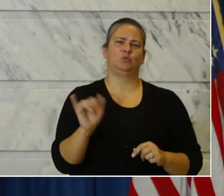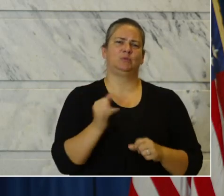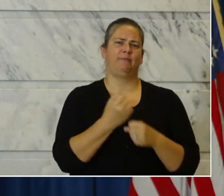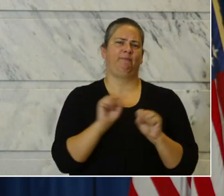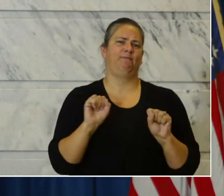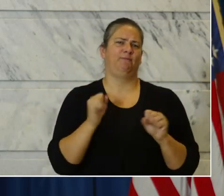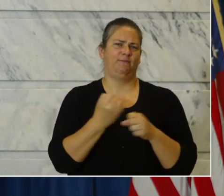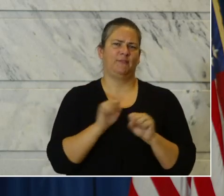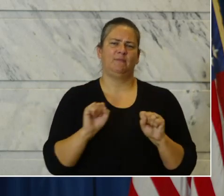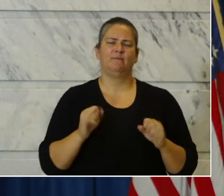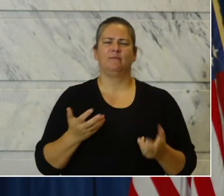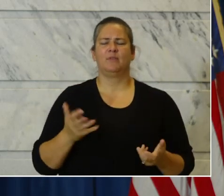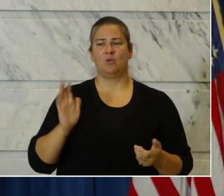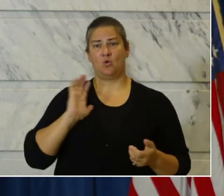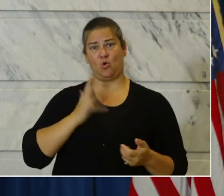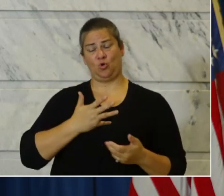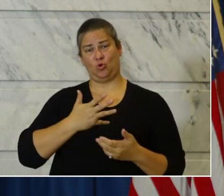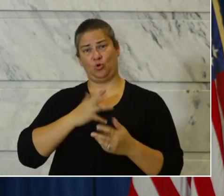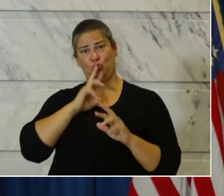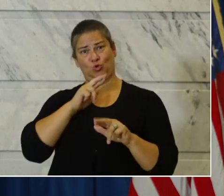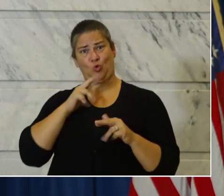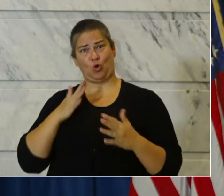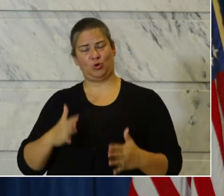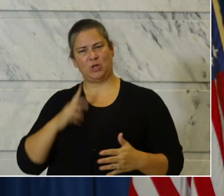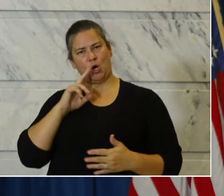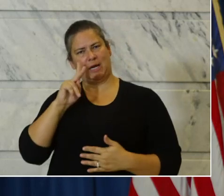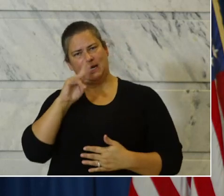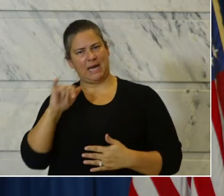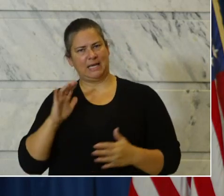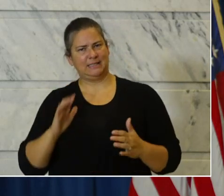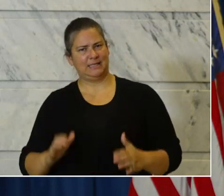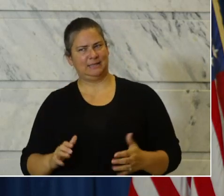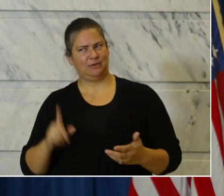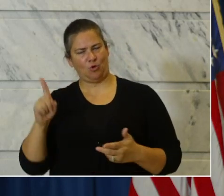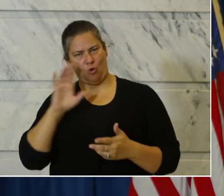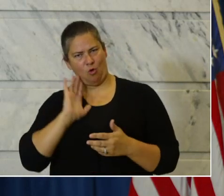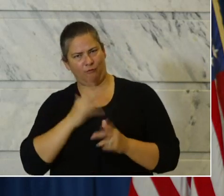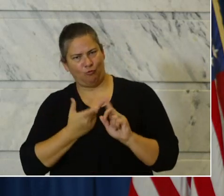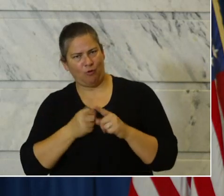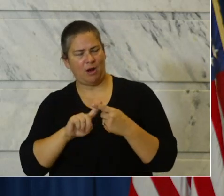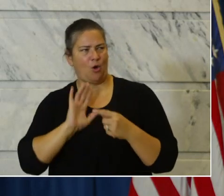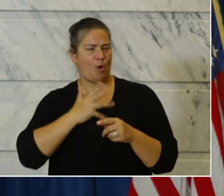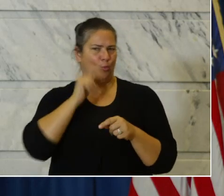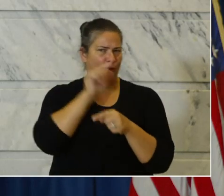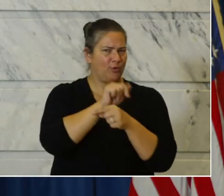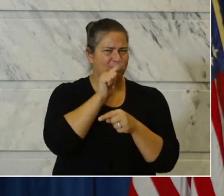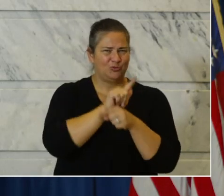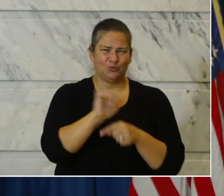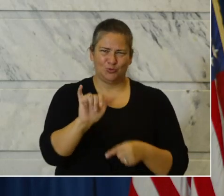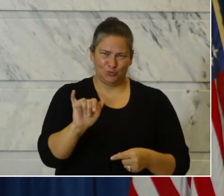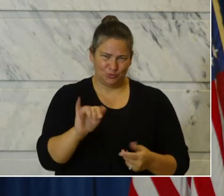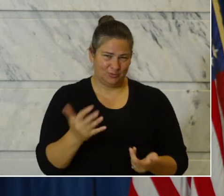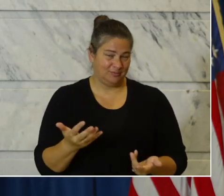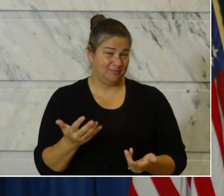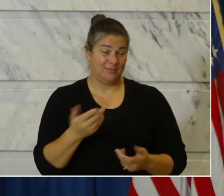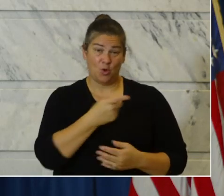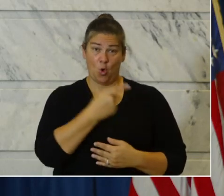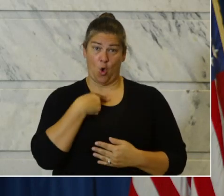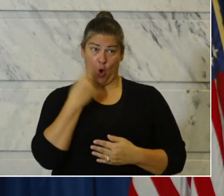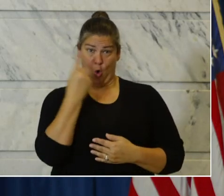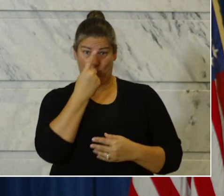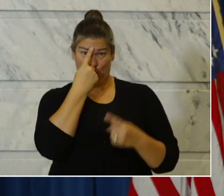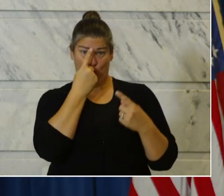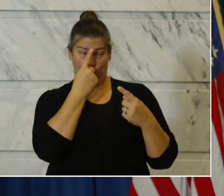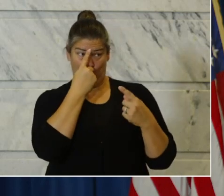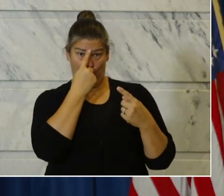you're out there. Listen, our journalists are our Kentucky citizens and friends and brother and sisters too. We may not always agree,